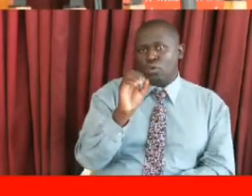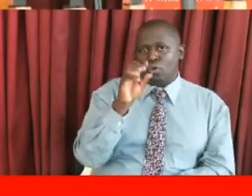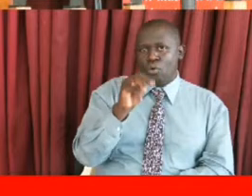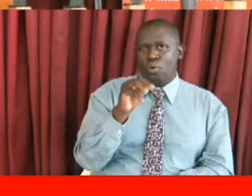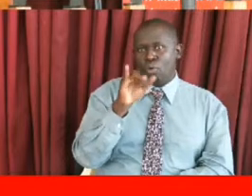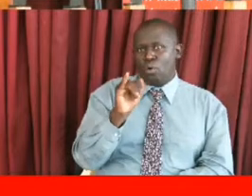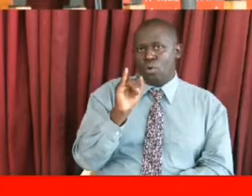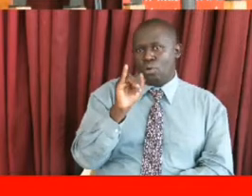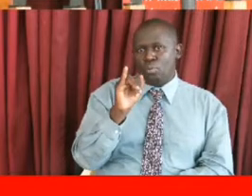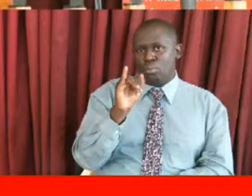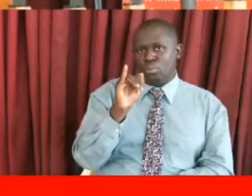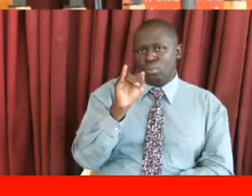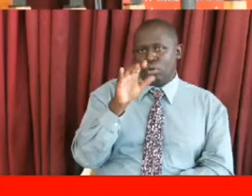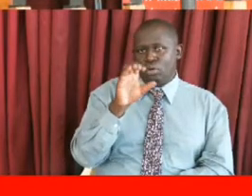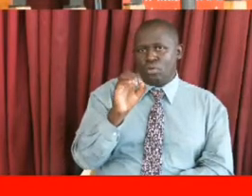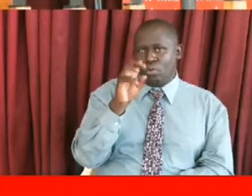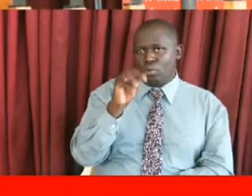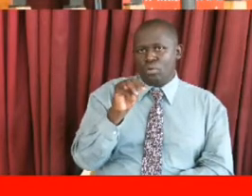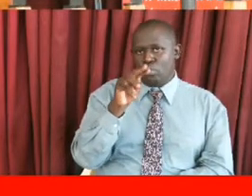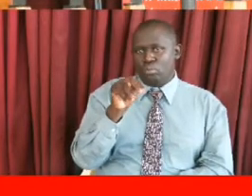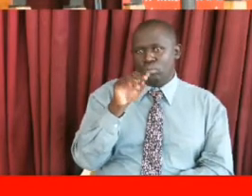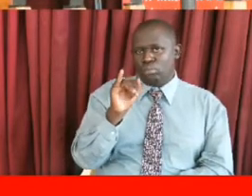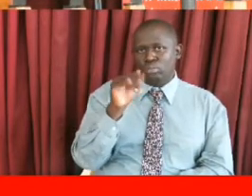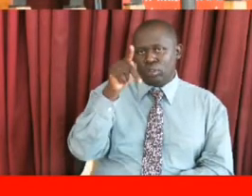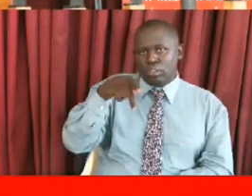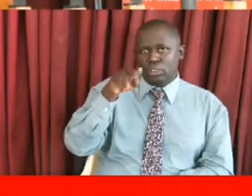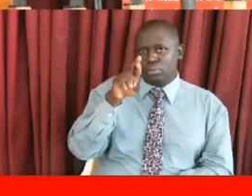om he cannot be a